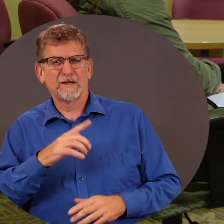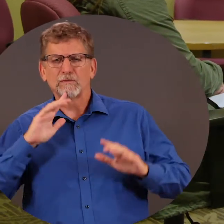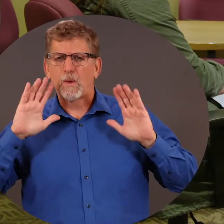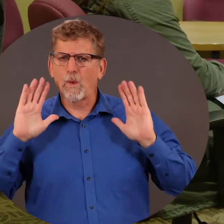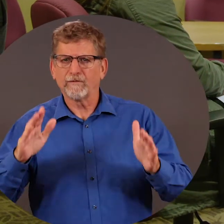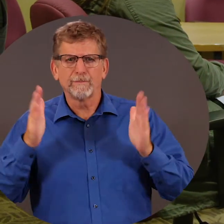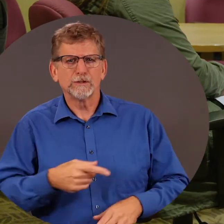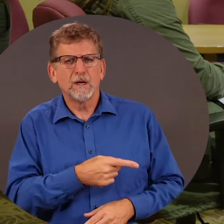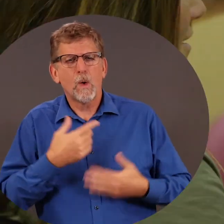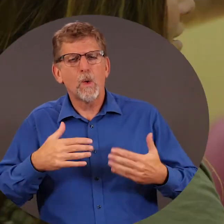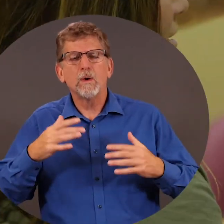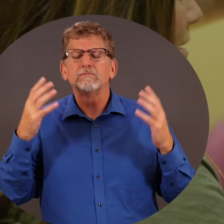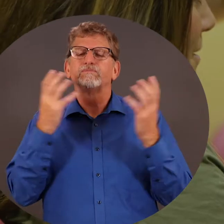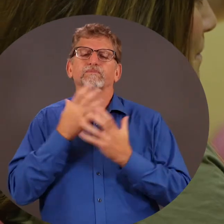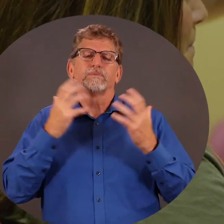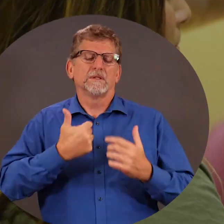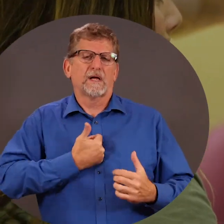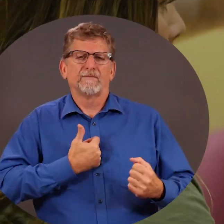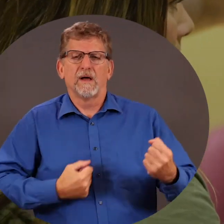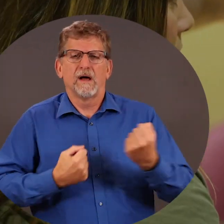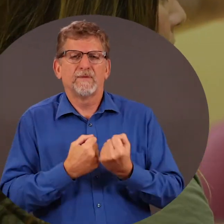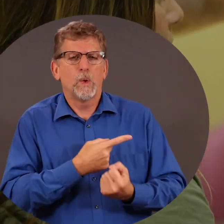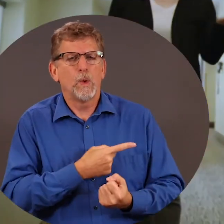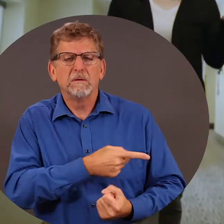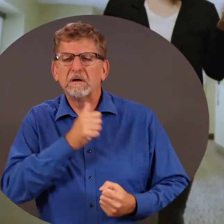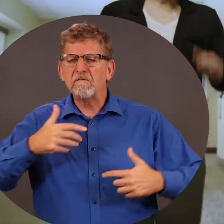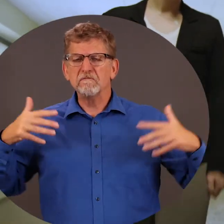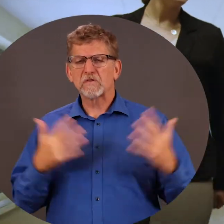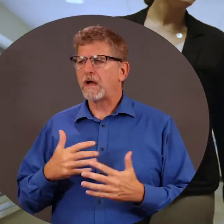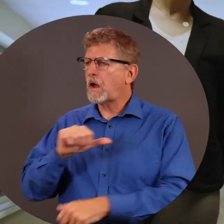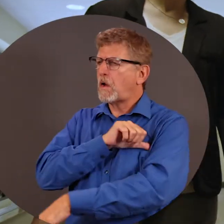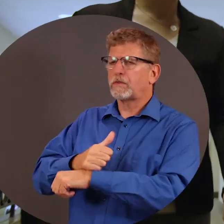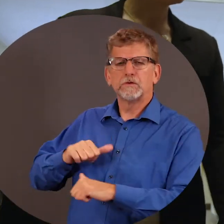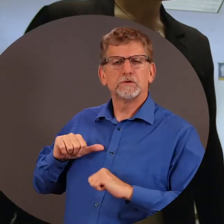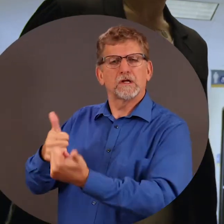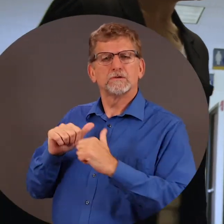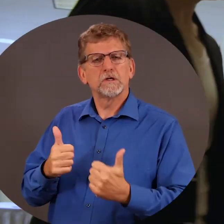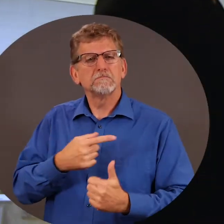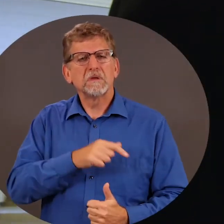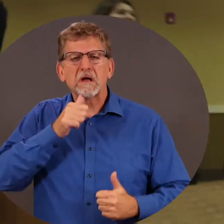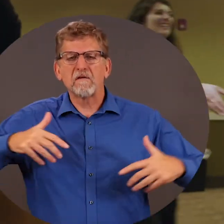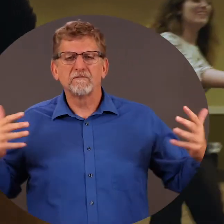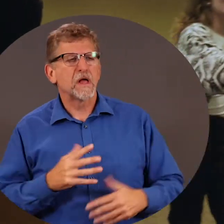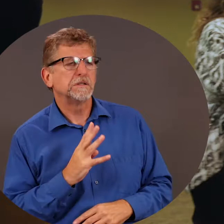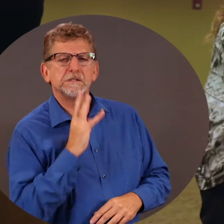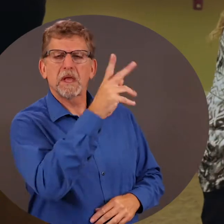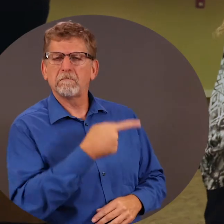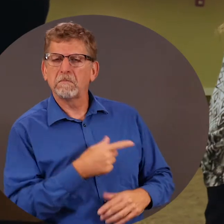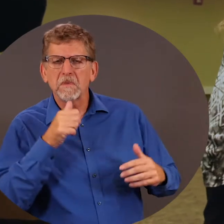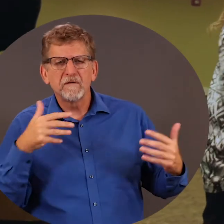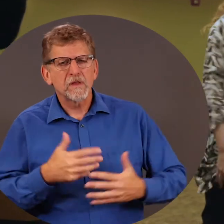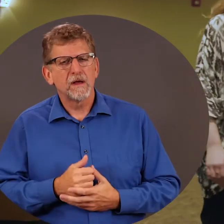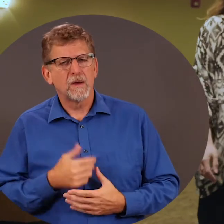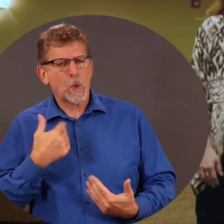authority. She's not afraid to speak up for herself. It's confidence in her story, confidence in her ability to tell